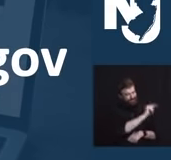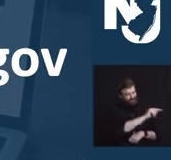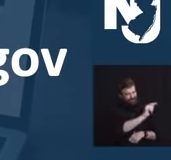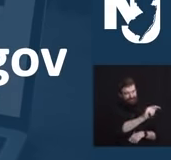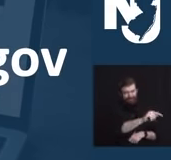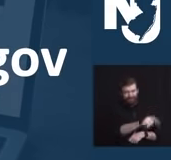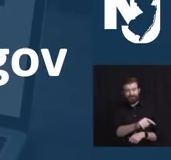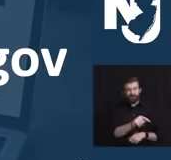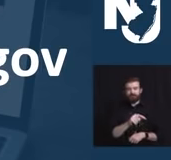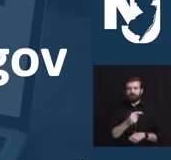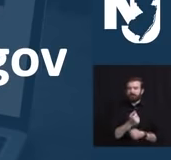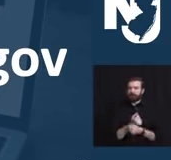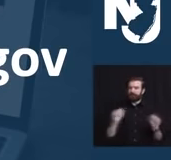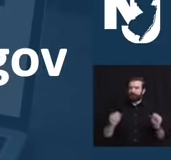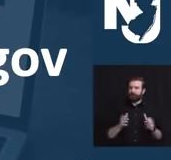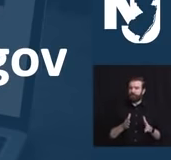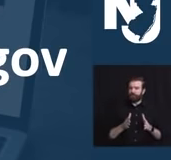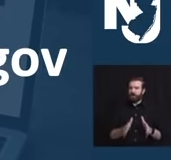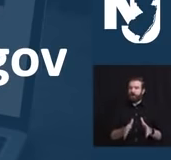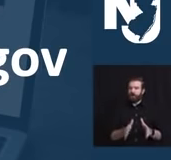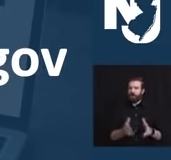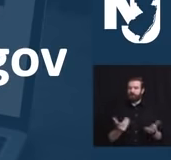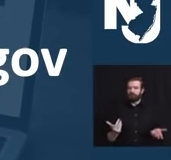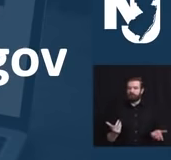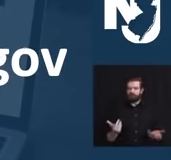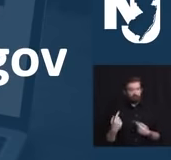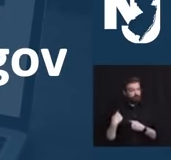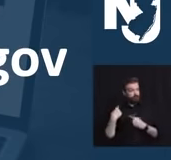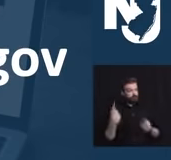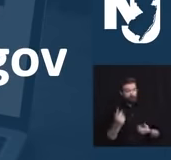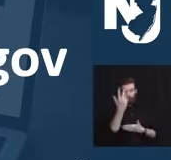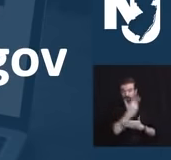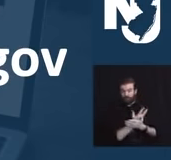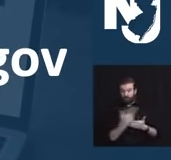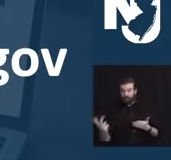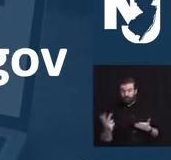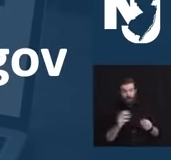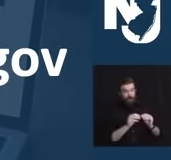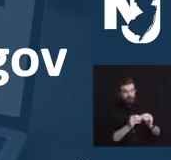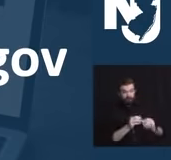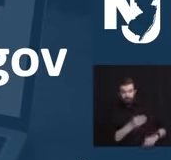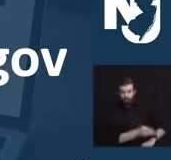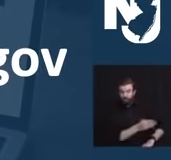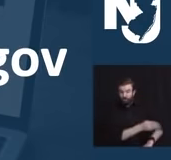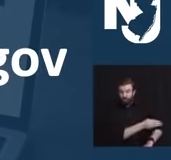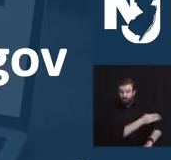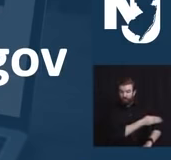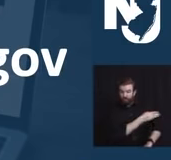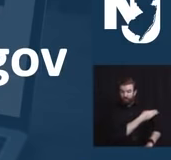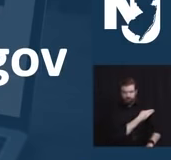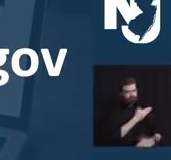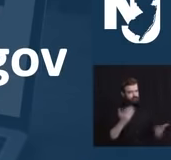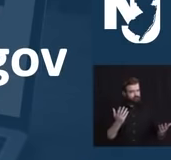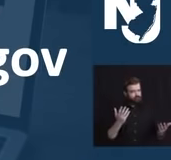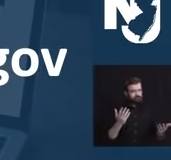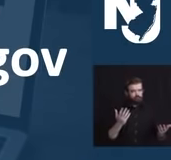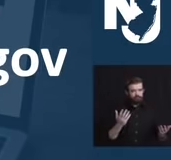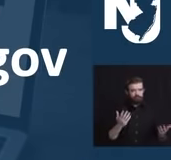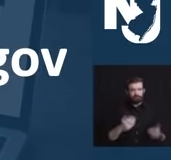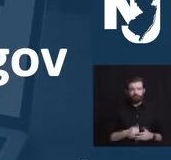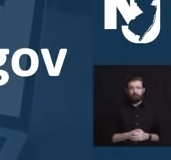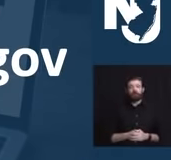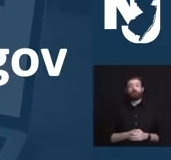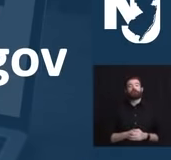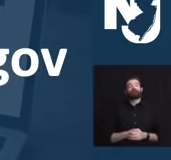direction over the past 3 weeks. We have done exactly what we have said we would do all along. We have made these decisions based